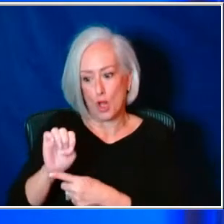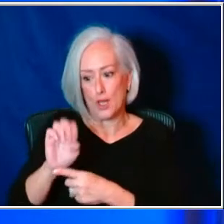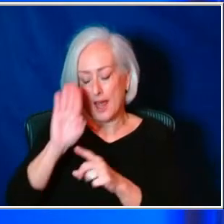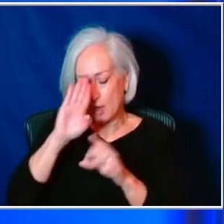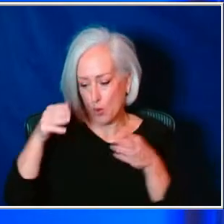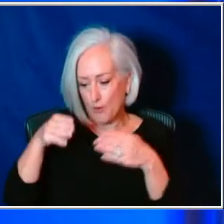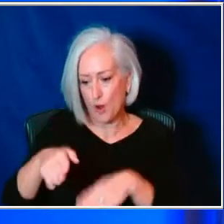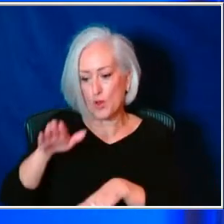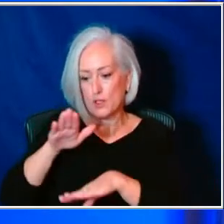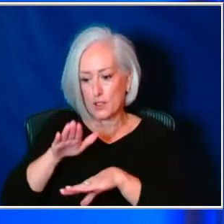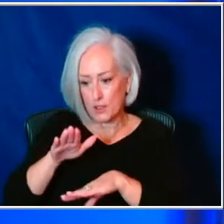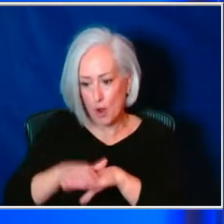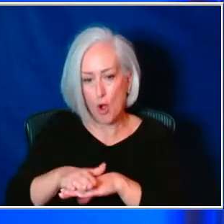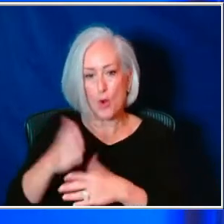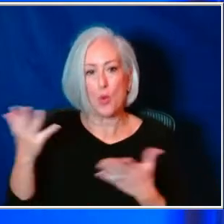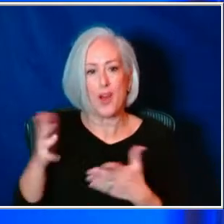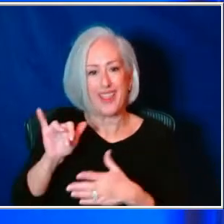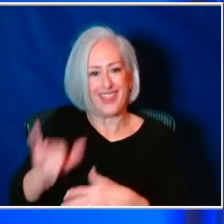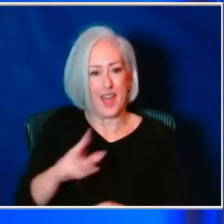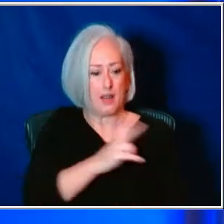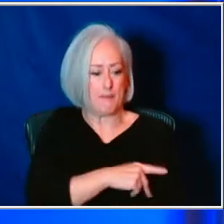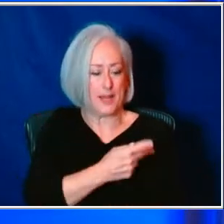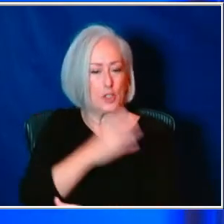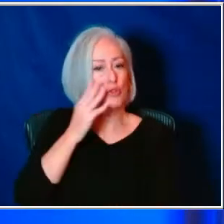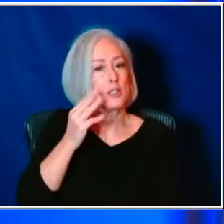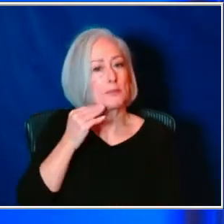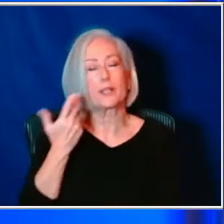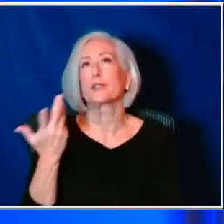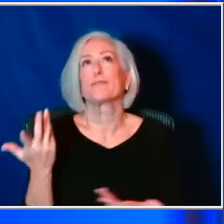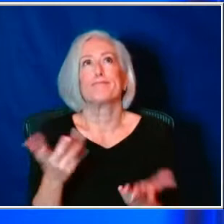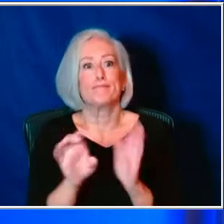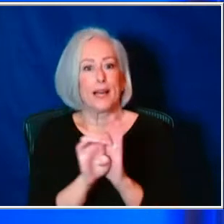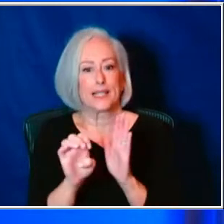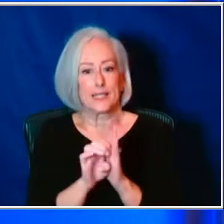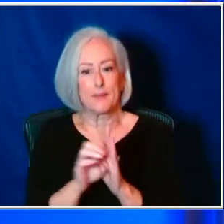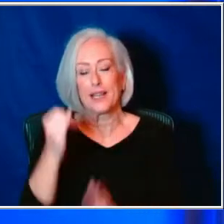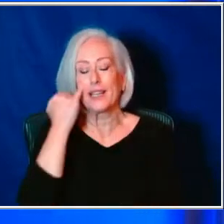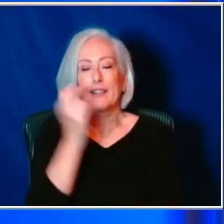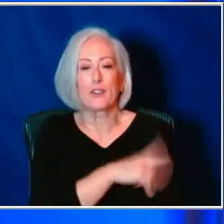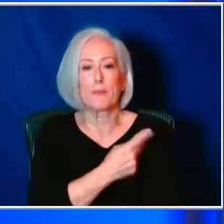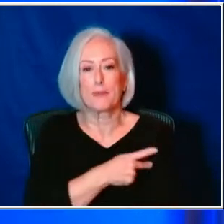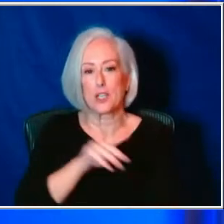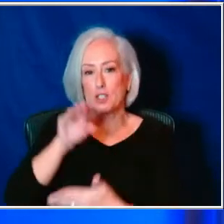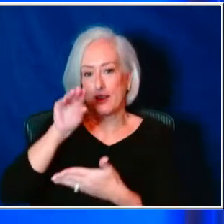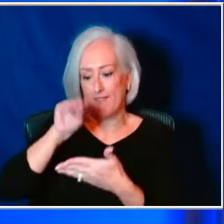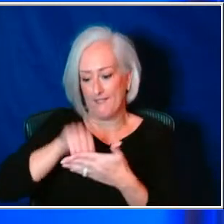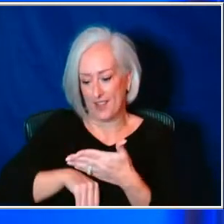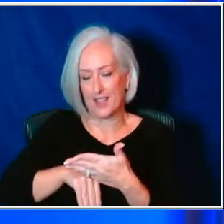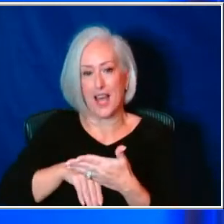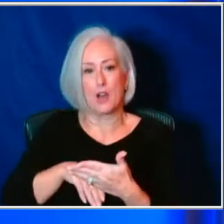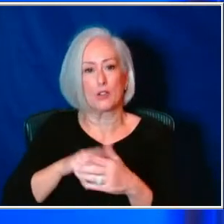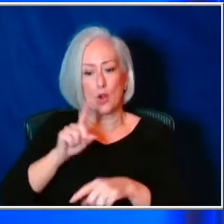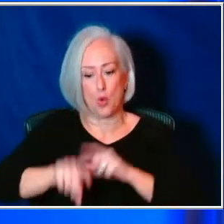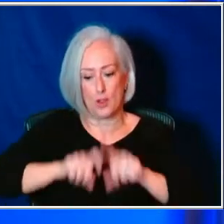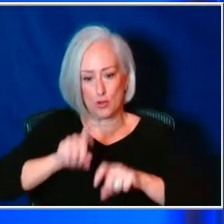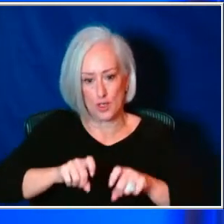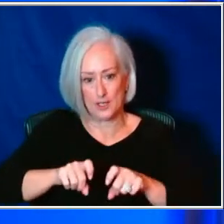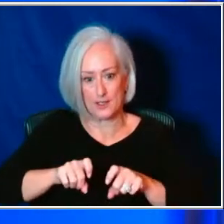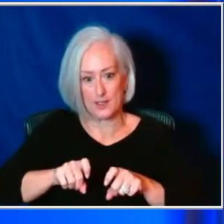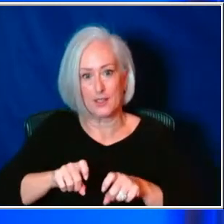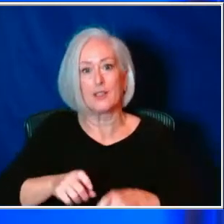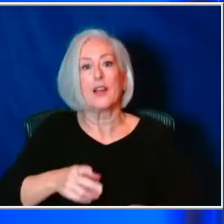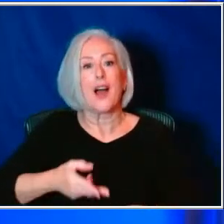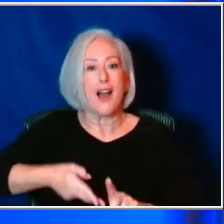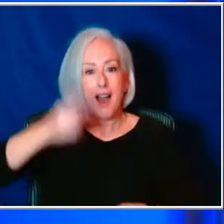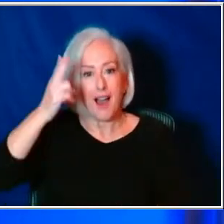is experiencing. So for example, if a patient fills out their surveys and they score really high on sleep-related impairment,